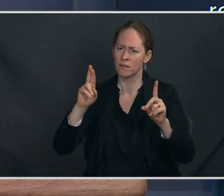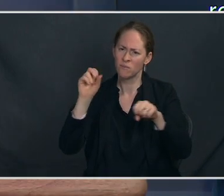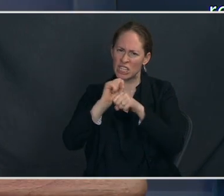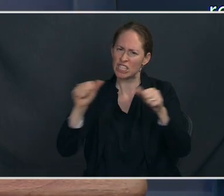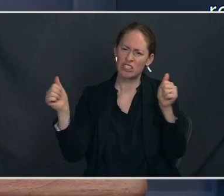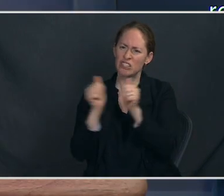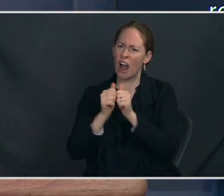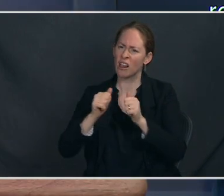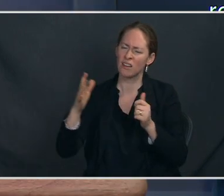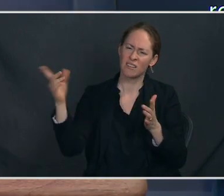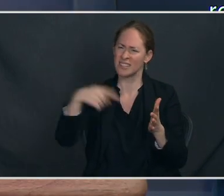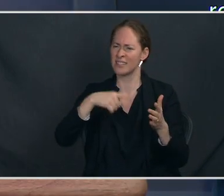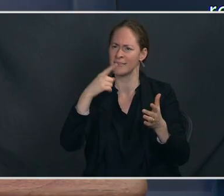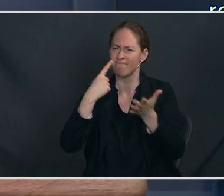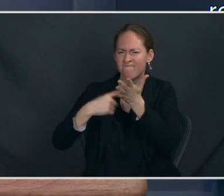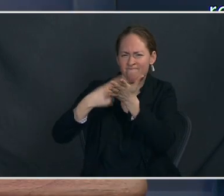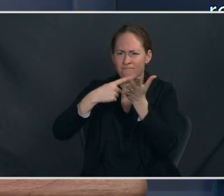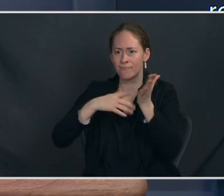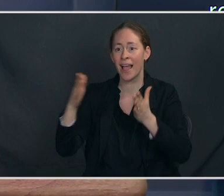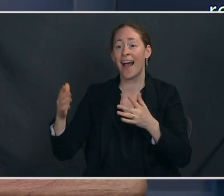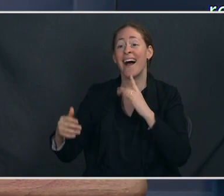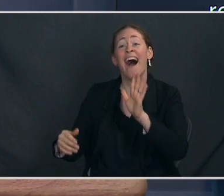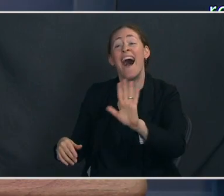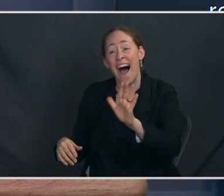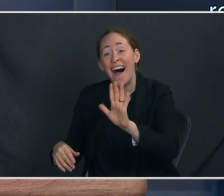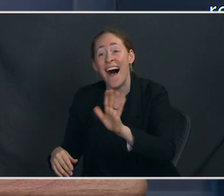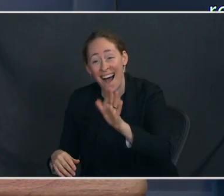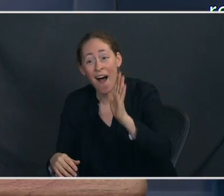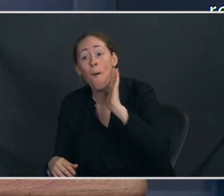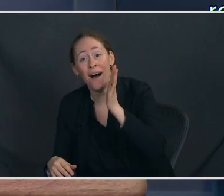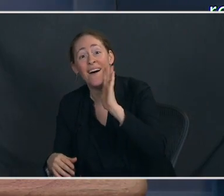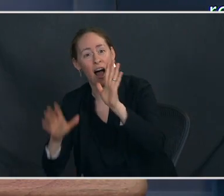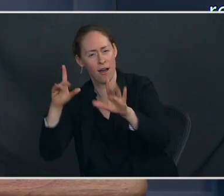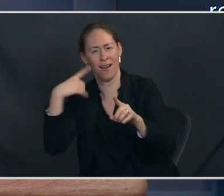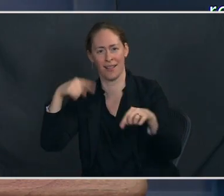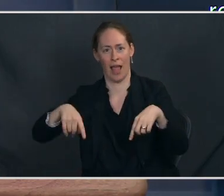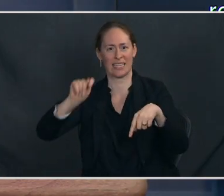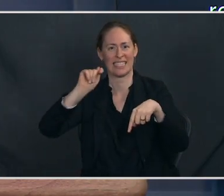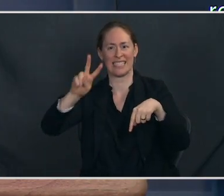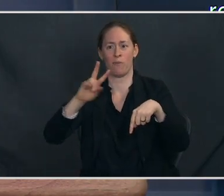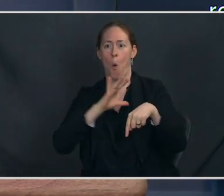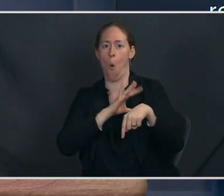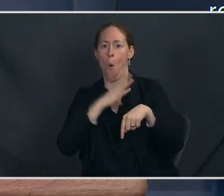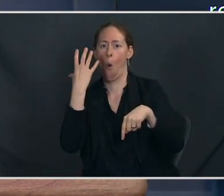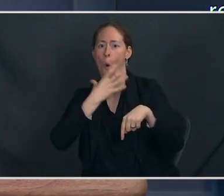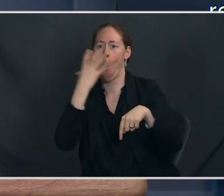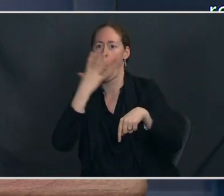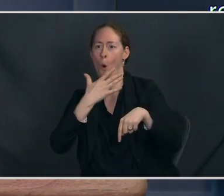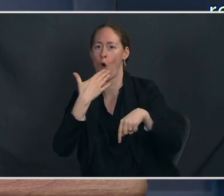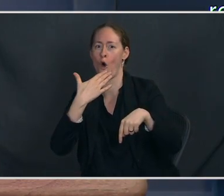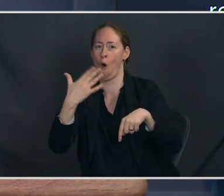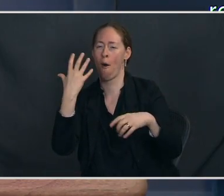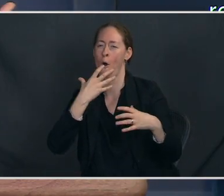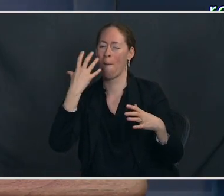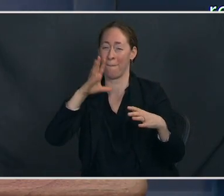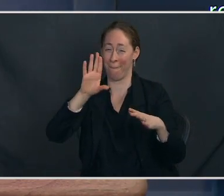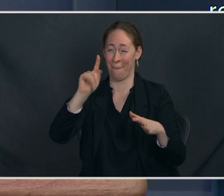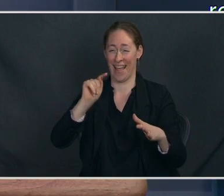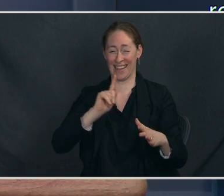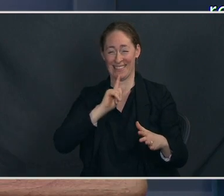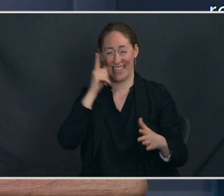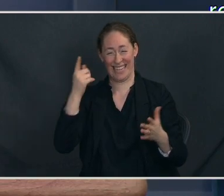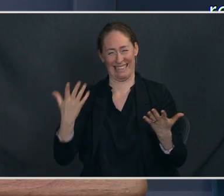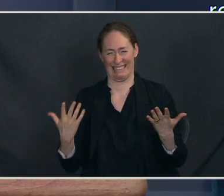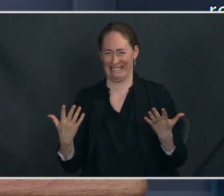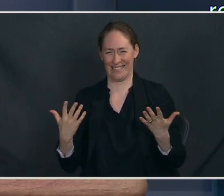that would make for excellent television and quite a dramatic moment here at the White House, but he is in close touch, as our team is, members of our